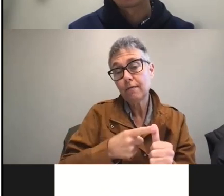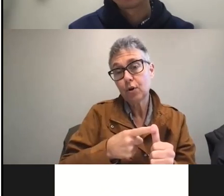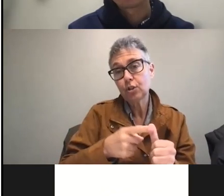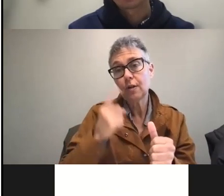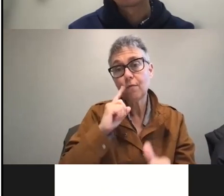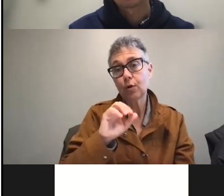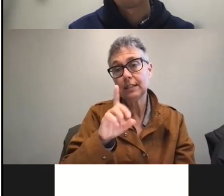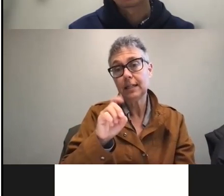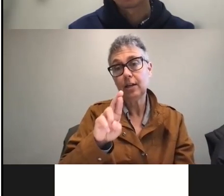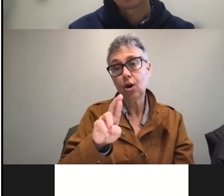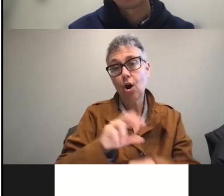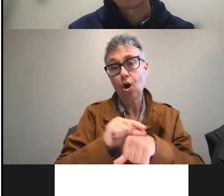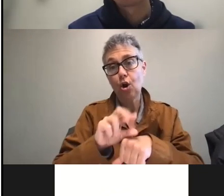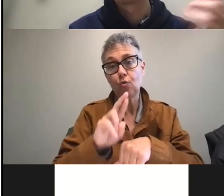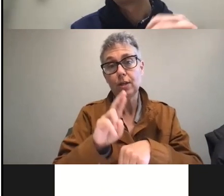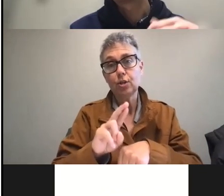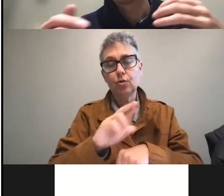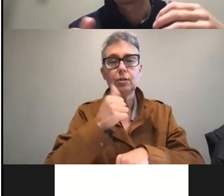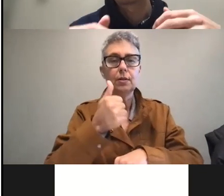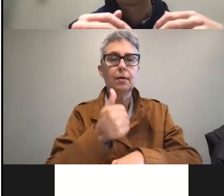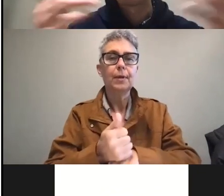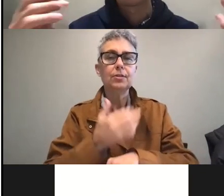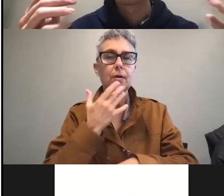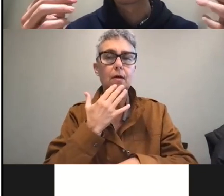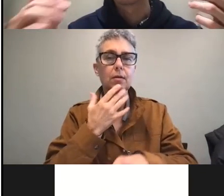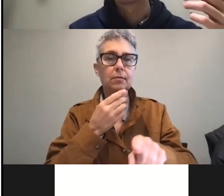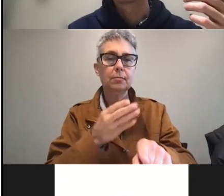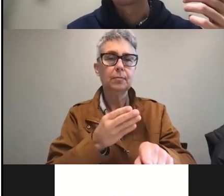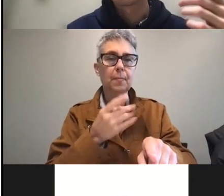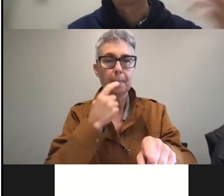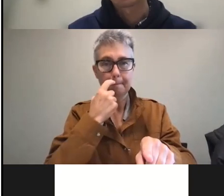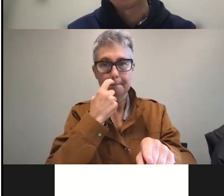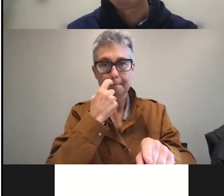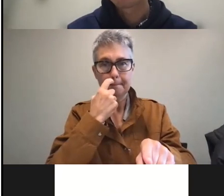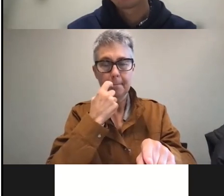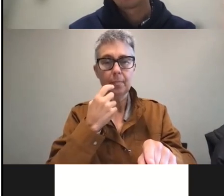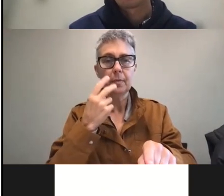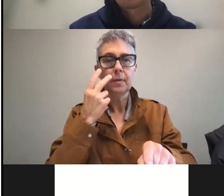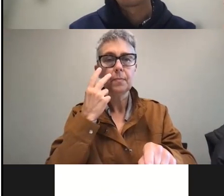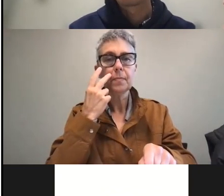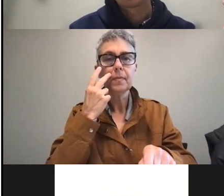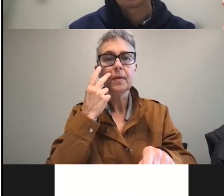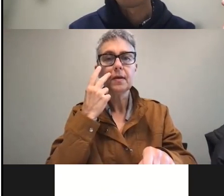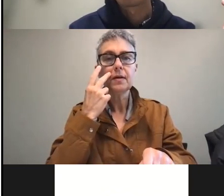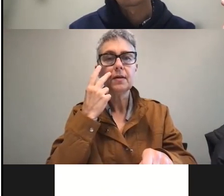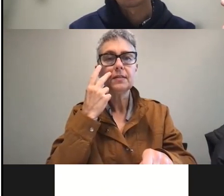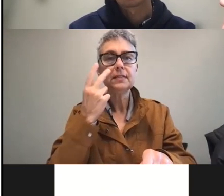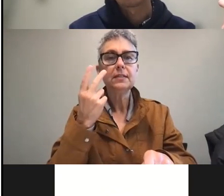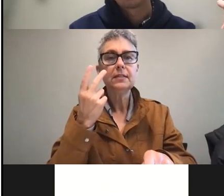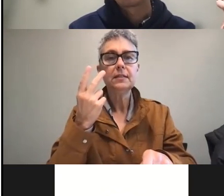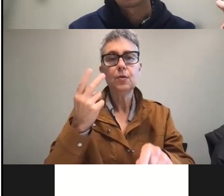CDR residues, right? Based on the current. So let's say now we are at the step T, and we have all